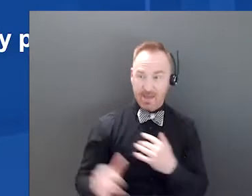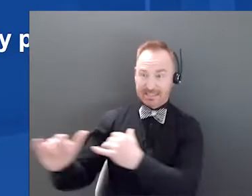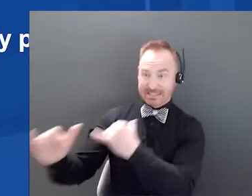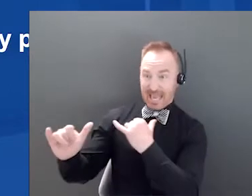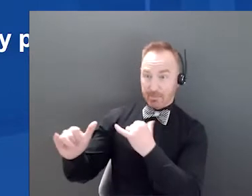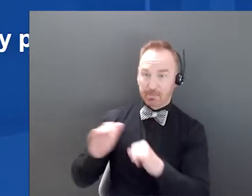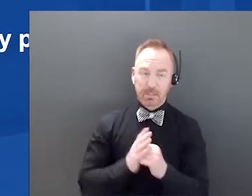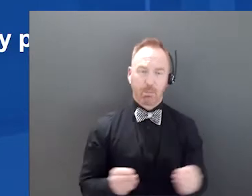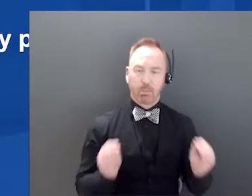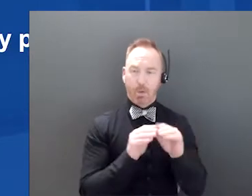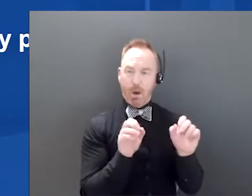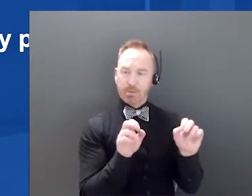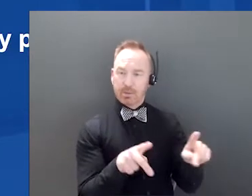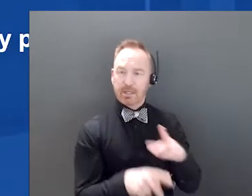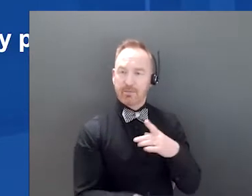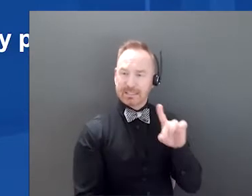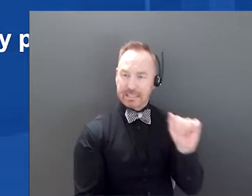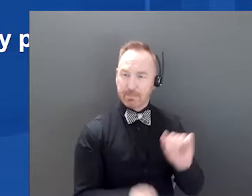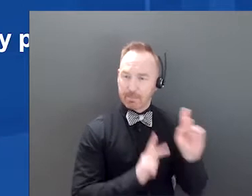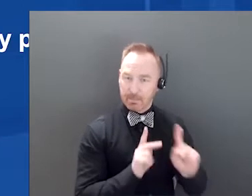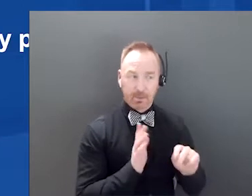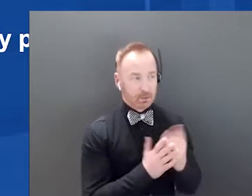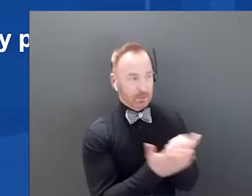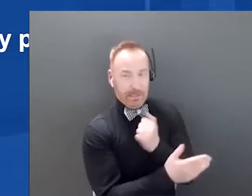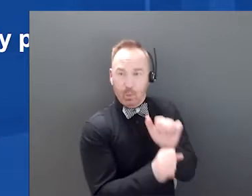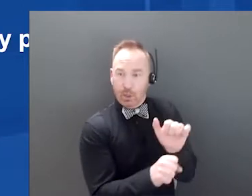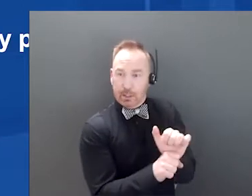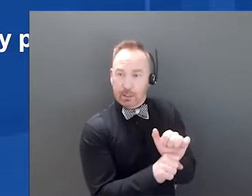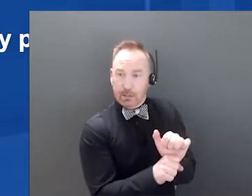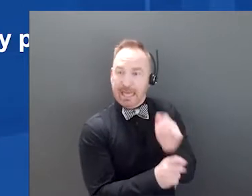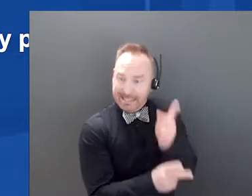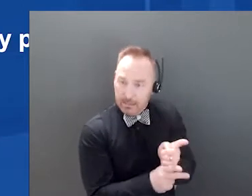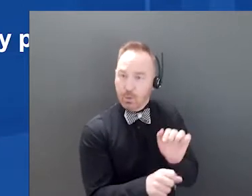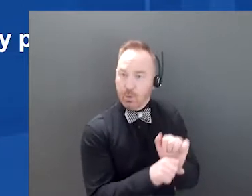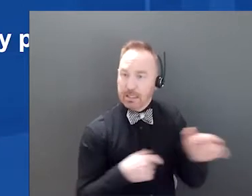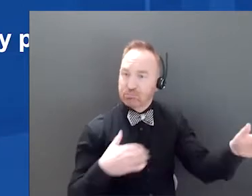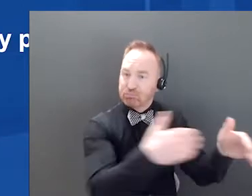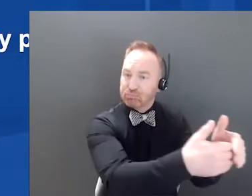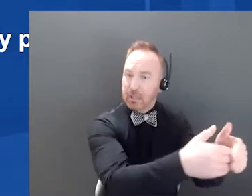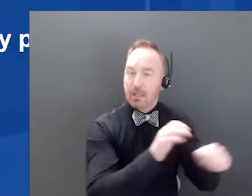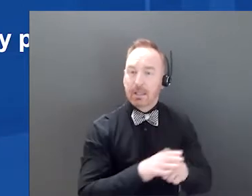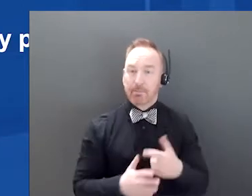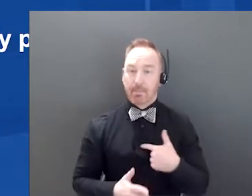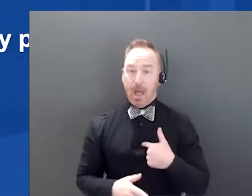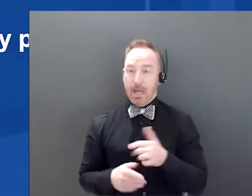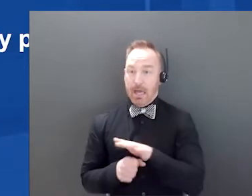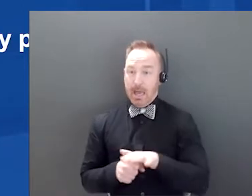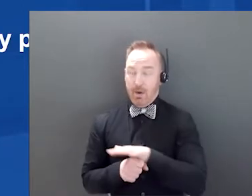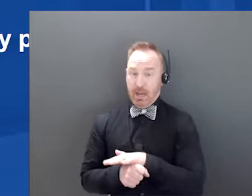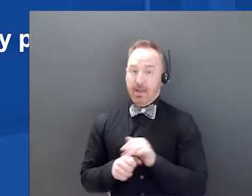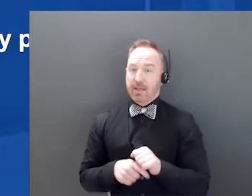opportunities to be able to have a job and keep a job. Like with our company right now, they're looking at options for cloud software for us, for